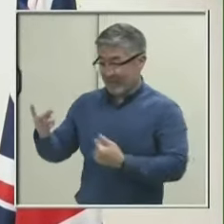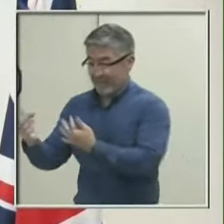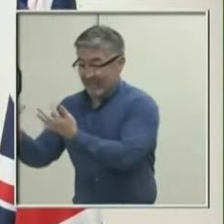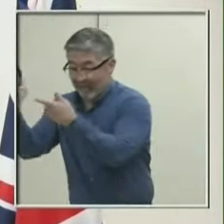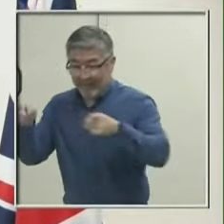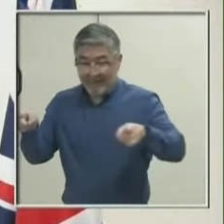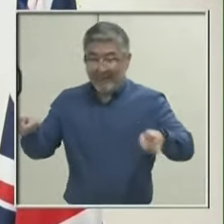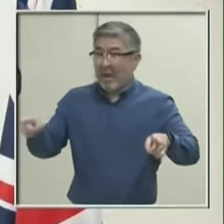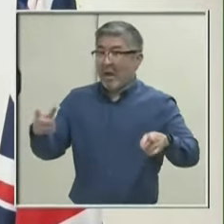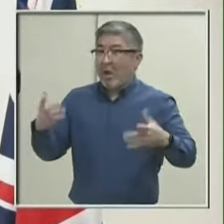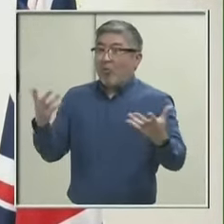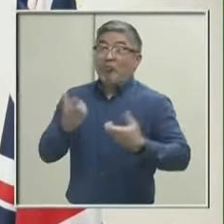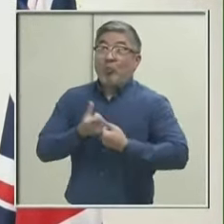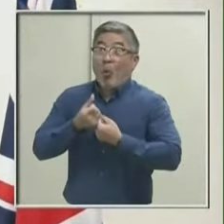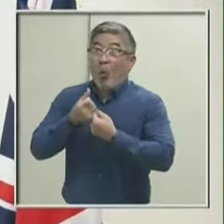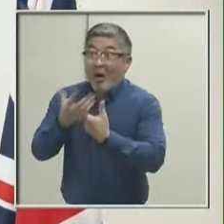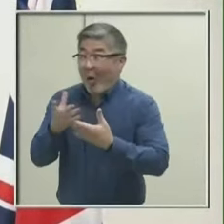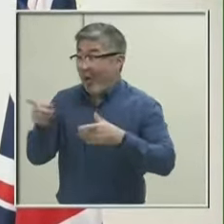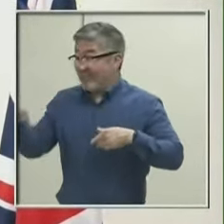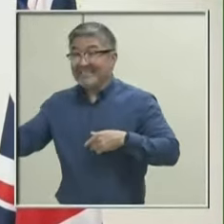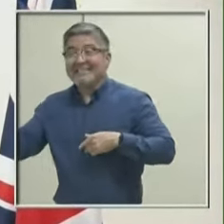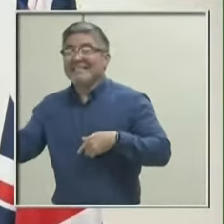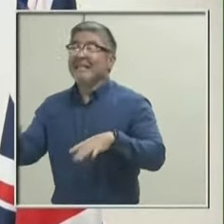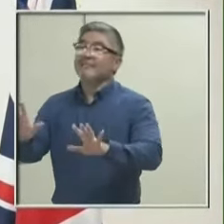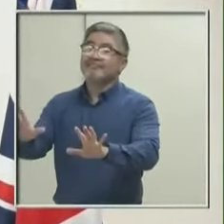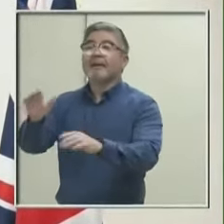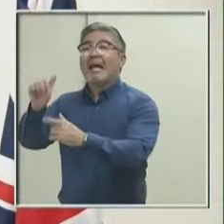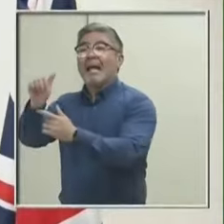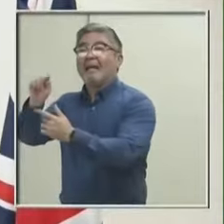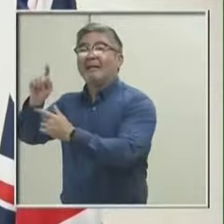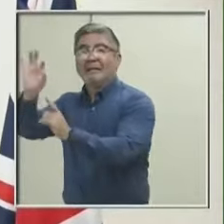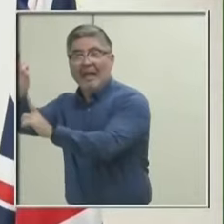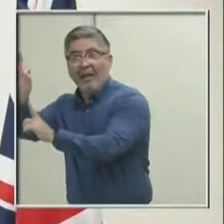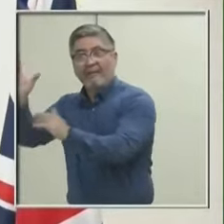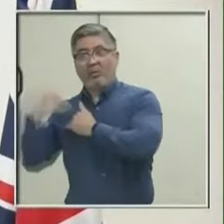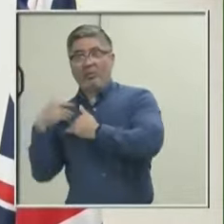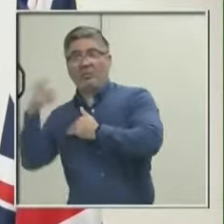ATF cause and origin investigation to share.